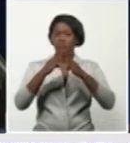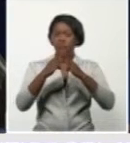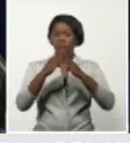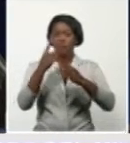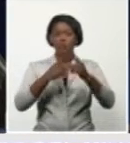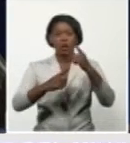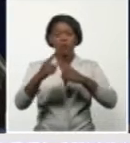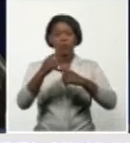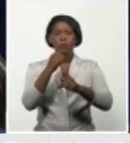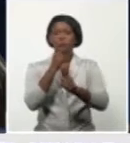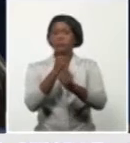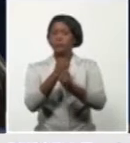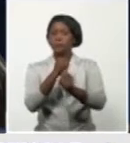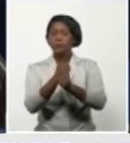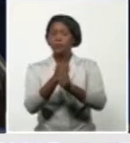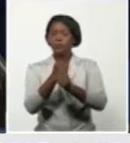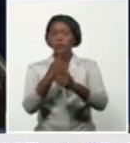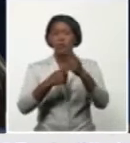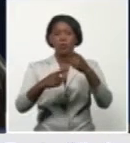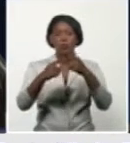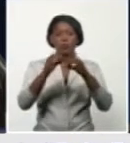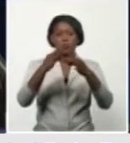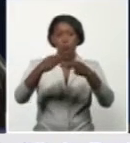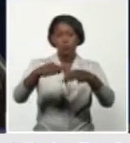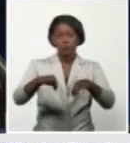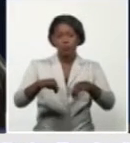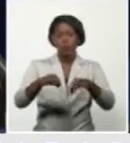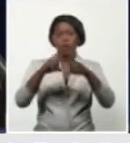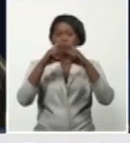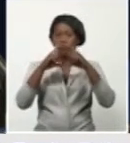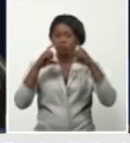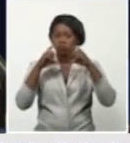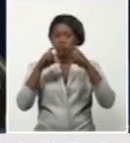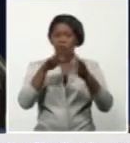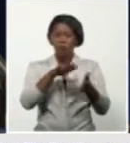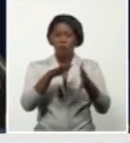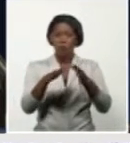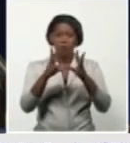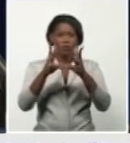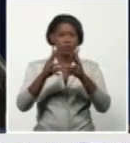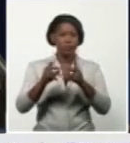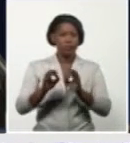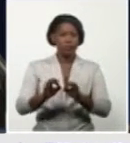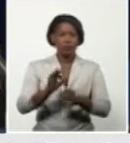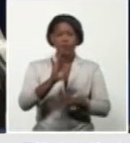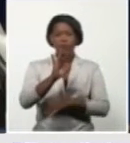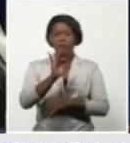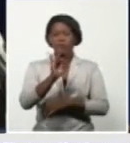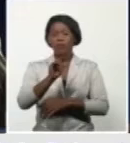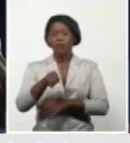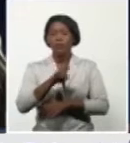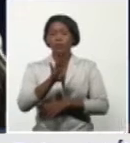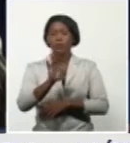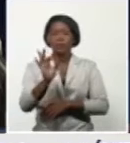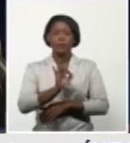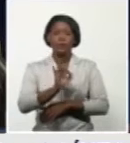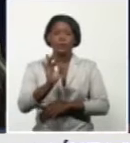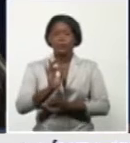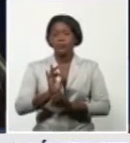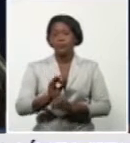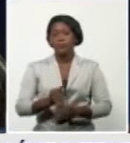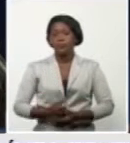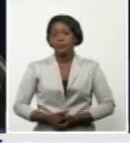stages of their return to their normal lives, and this represents 87.4%.